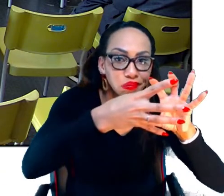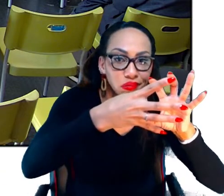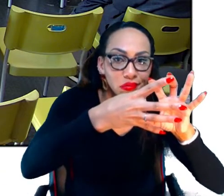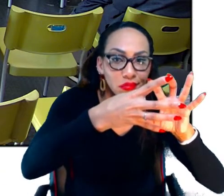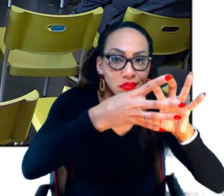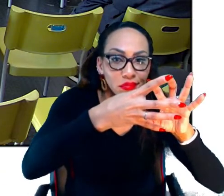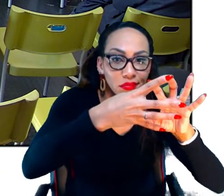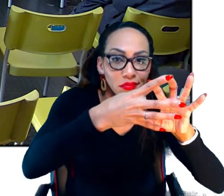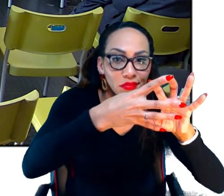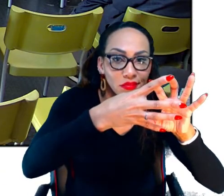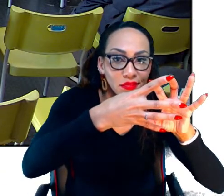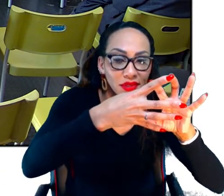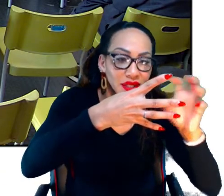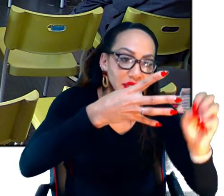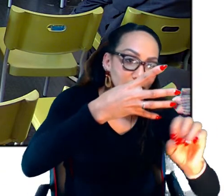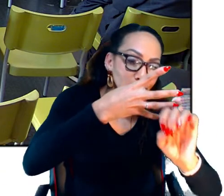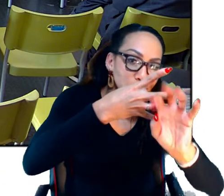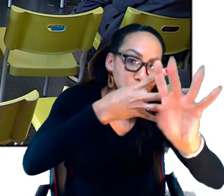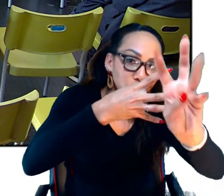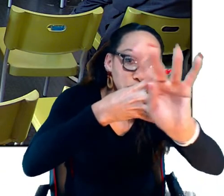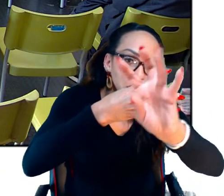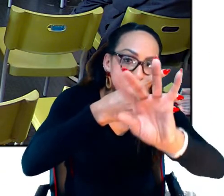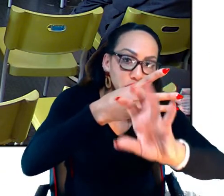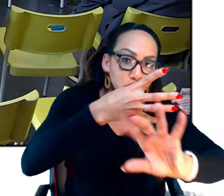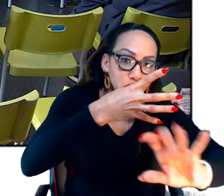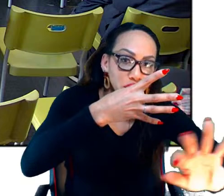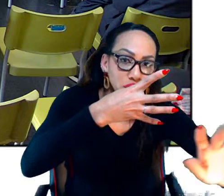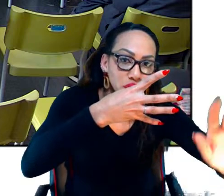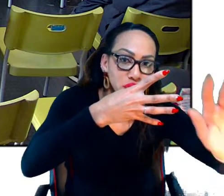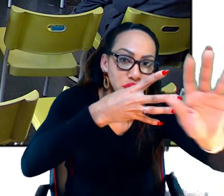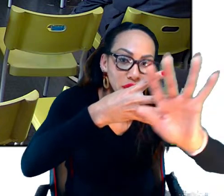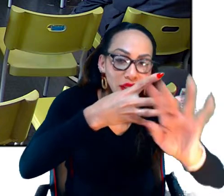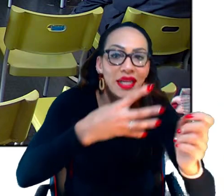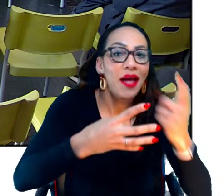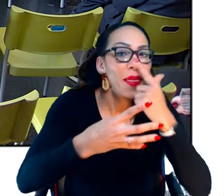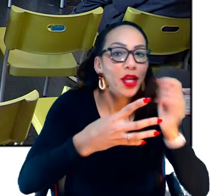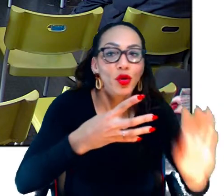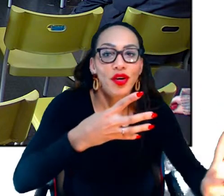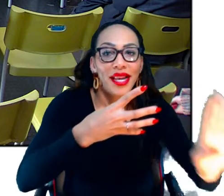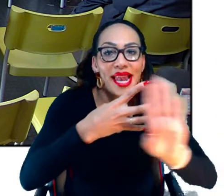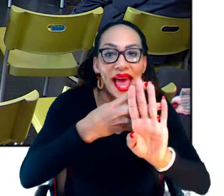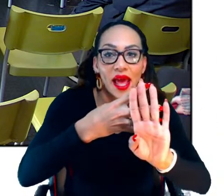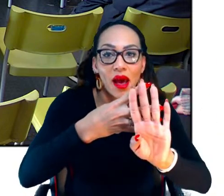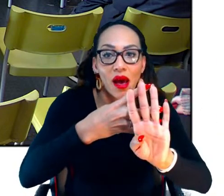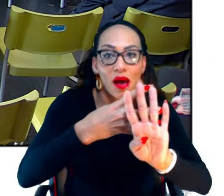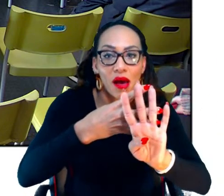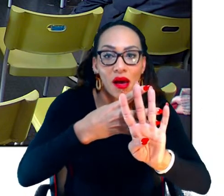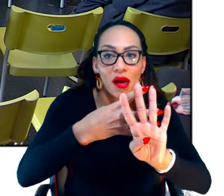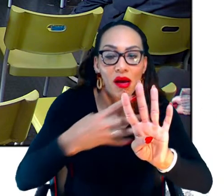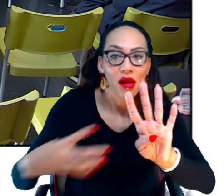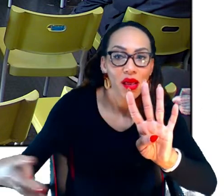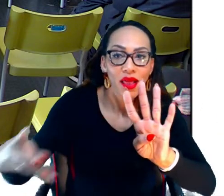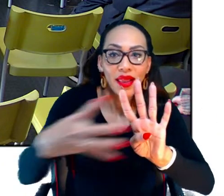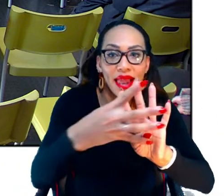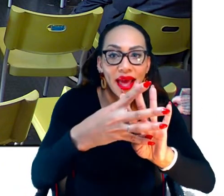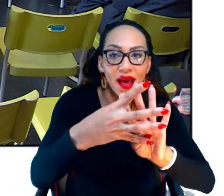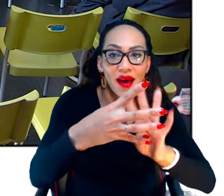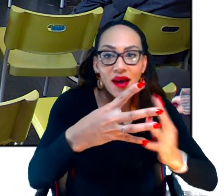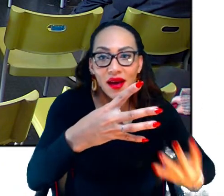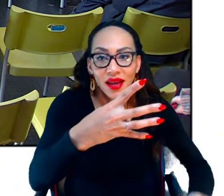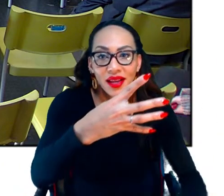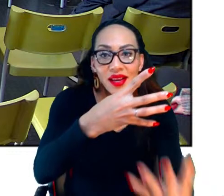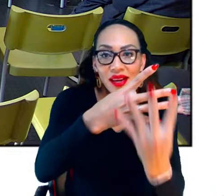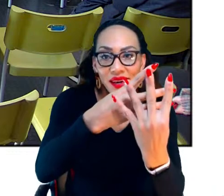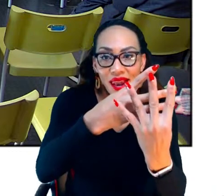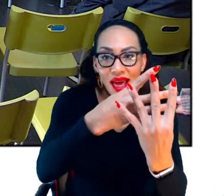quite similarly to what you've done here, where you have different colors and different intensities of light. Yeah. And you could create